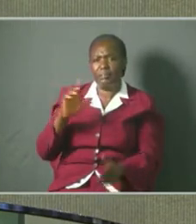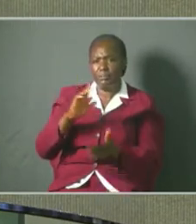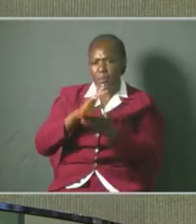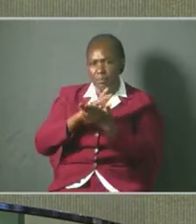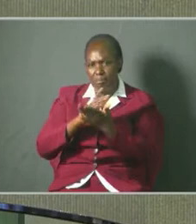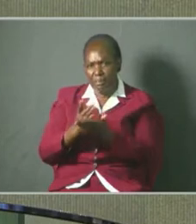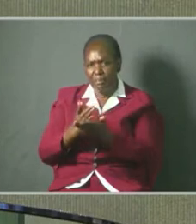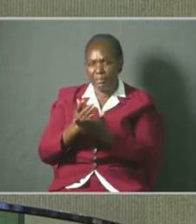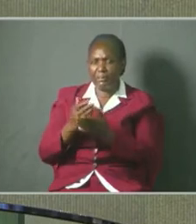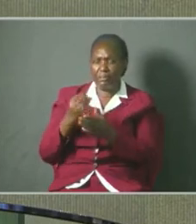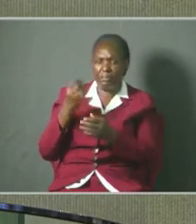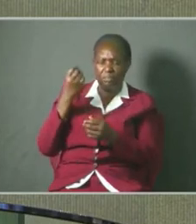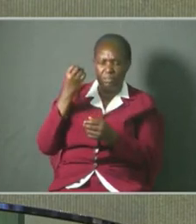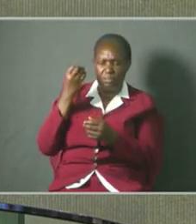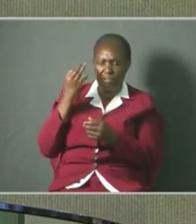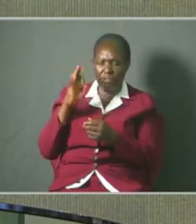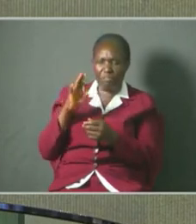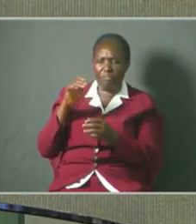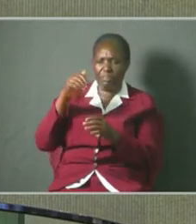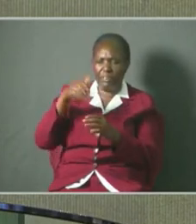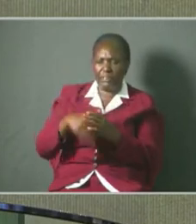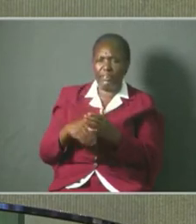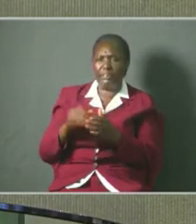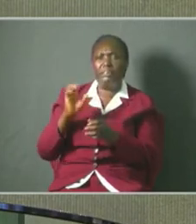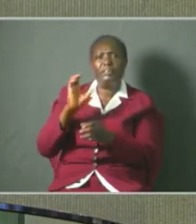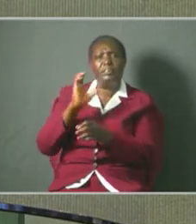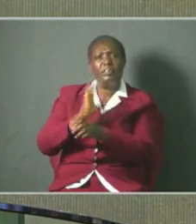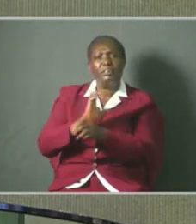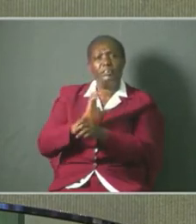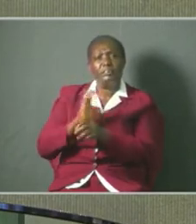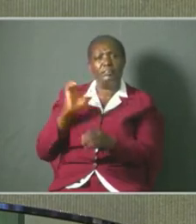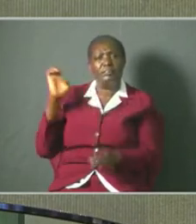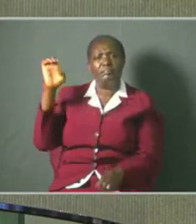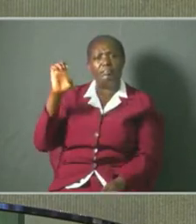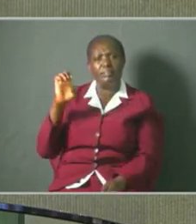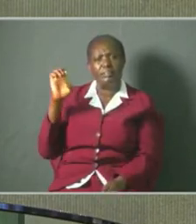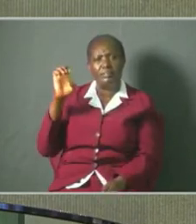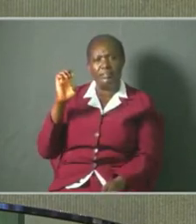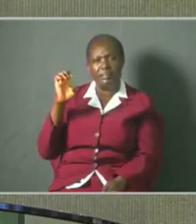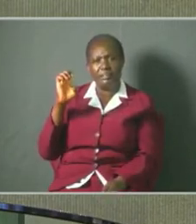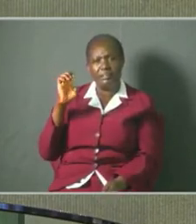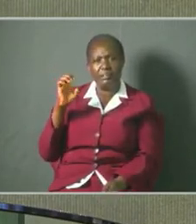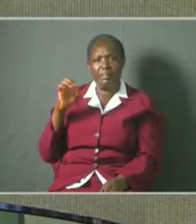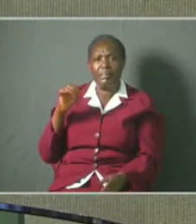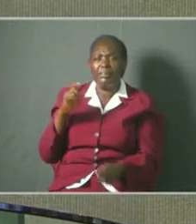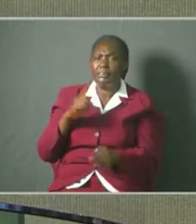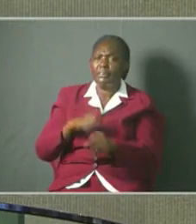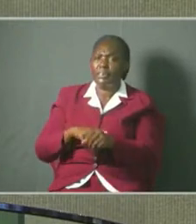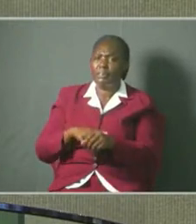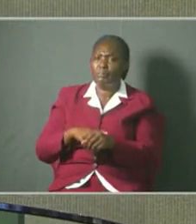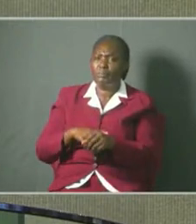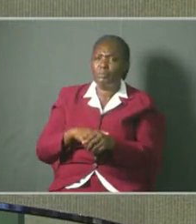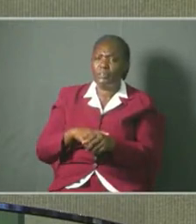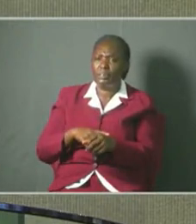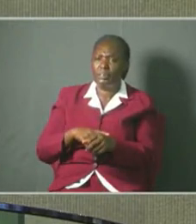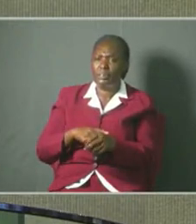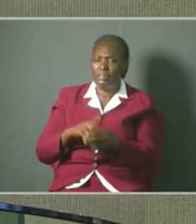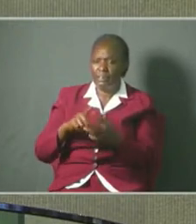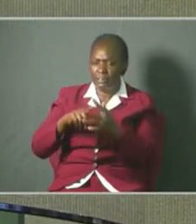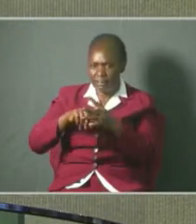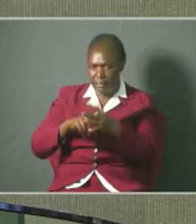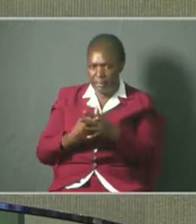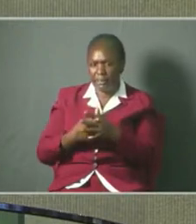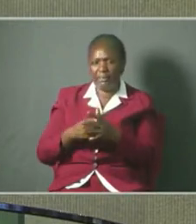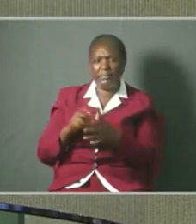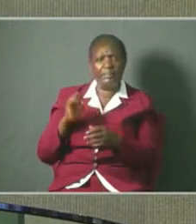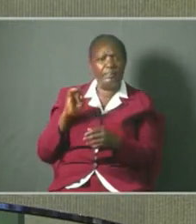of in-church evangelism, so that as we shall be rolling it out, reaching out